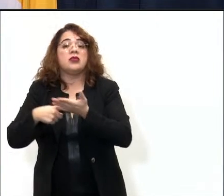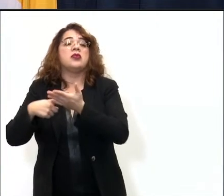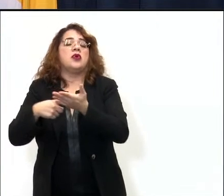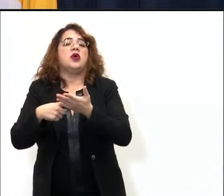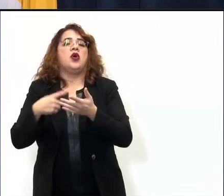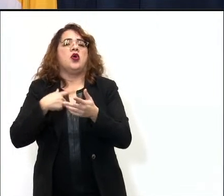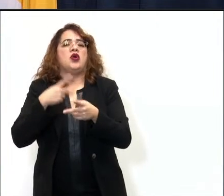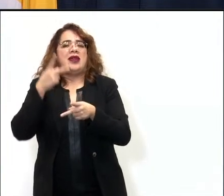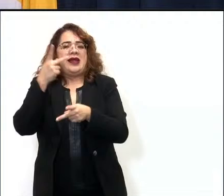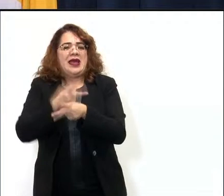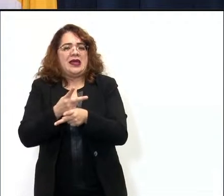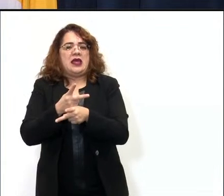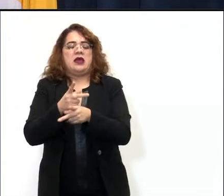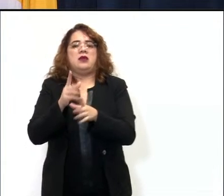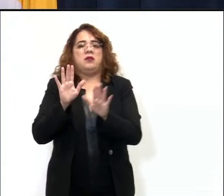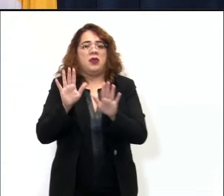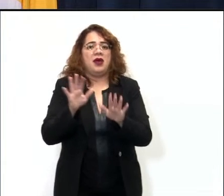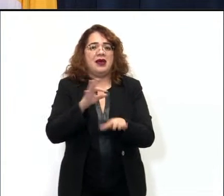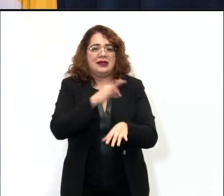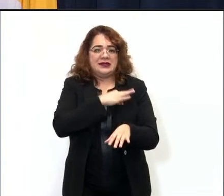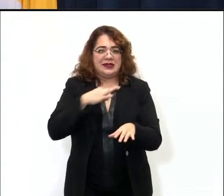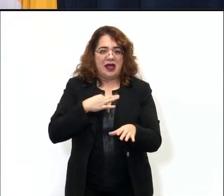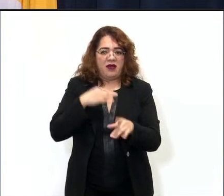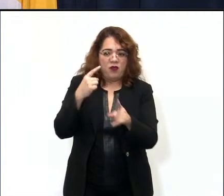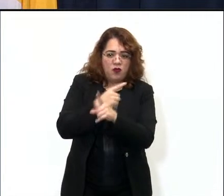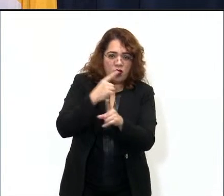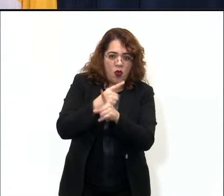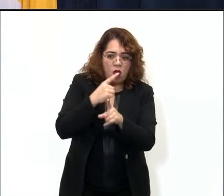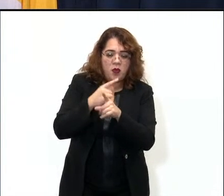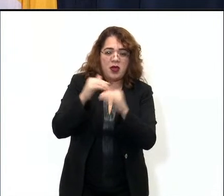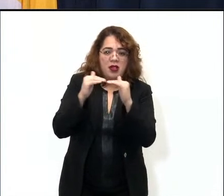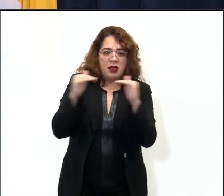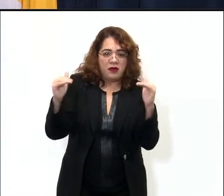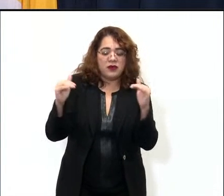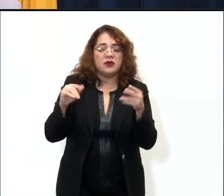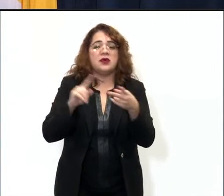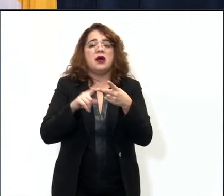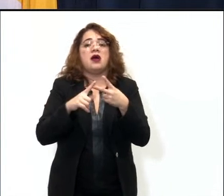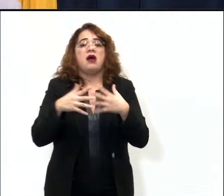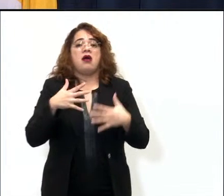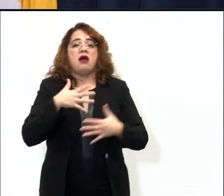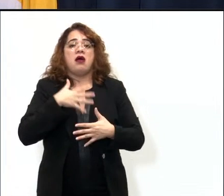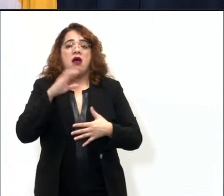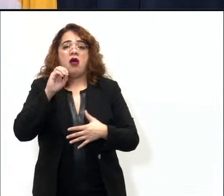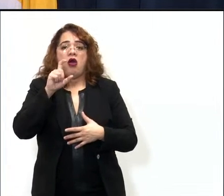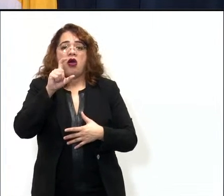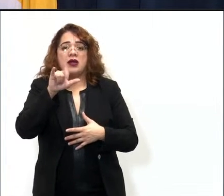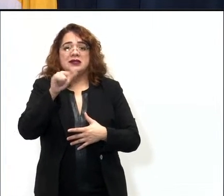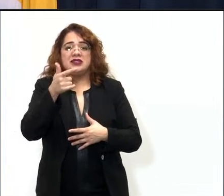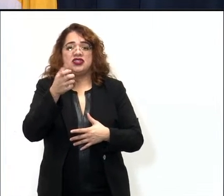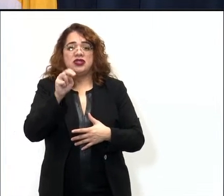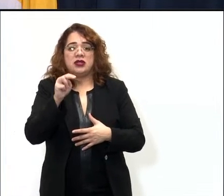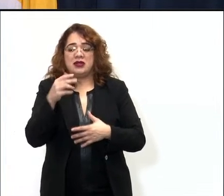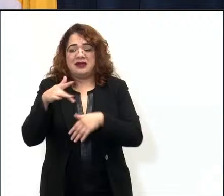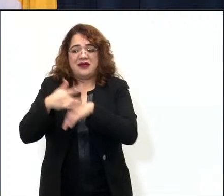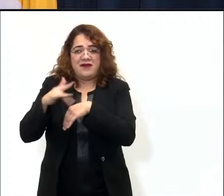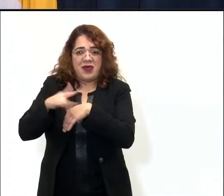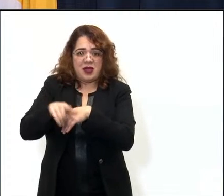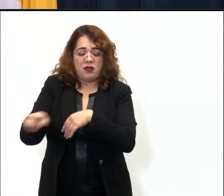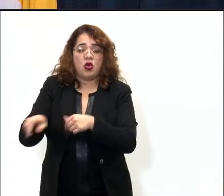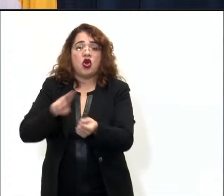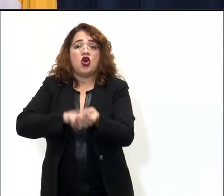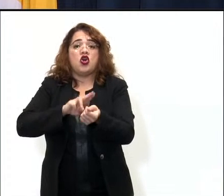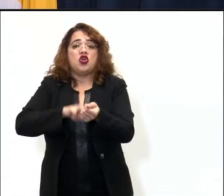of the different things of staffing, oxygen, shifting nurse staffing